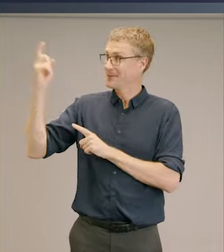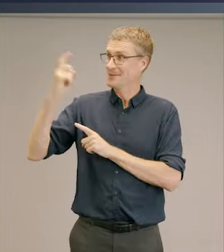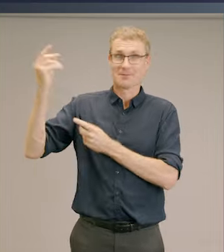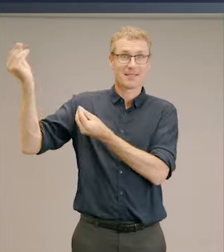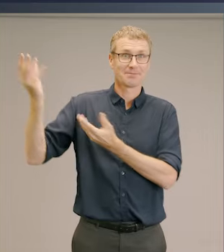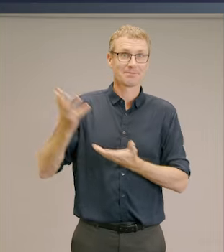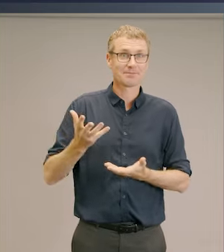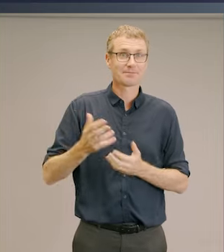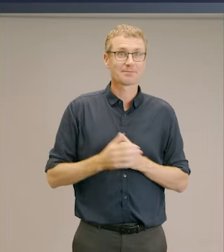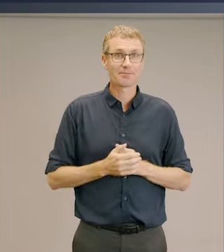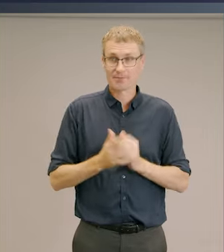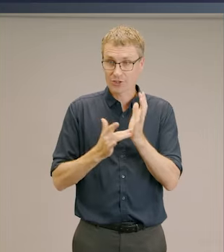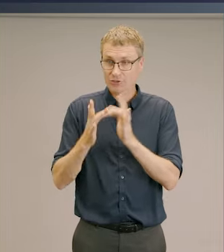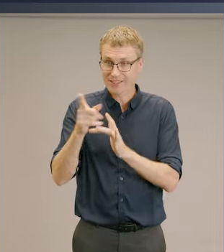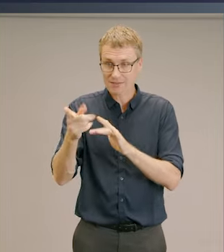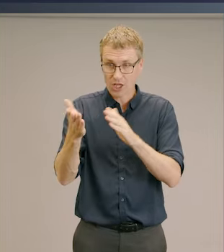of God is at hand.